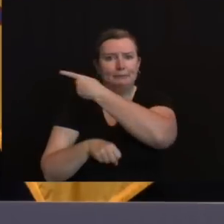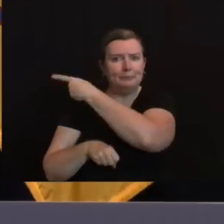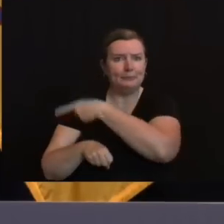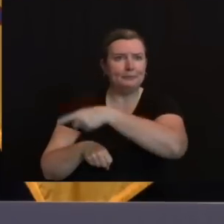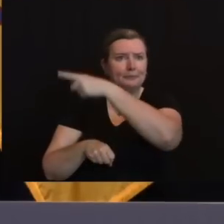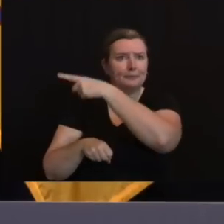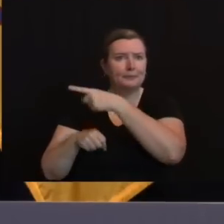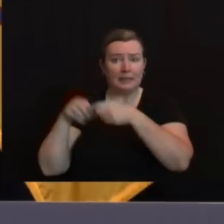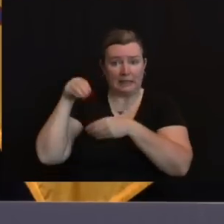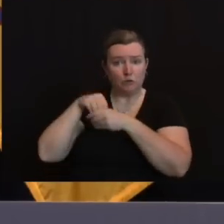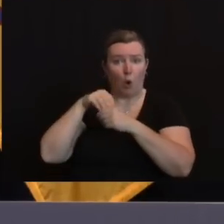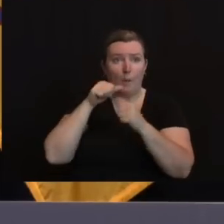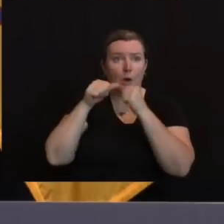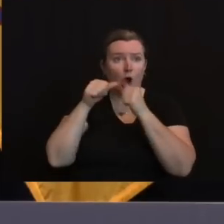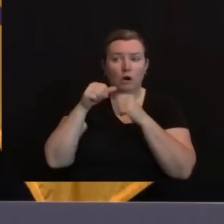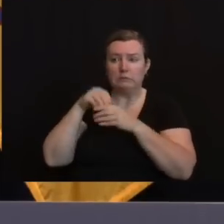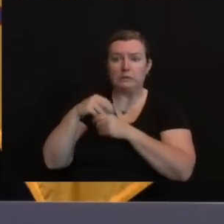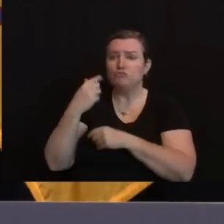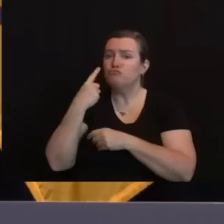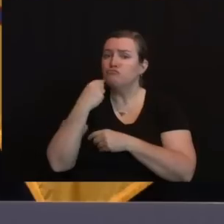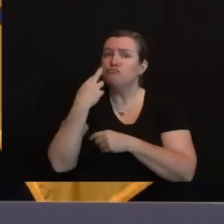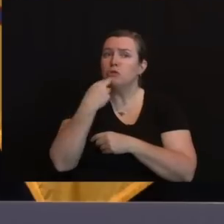the evidence is overwhelming.